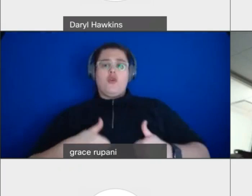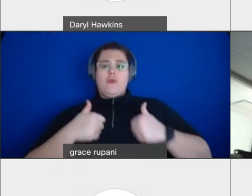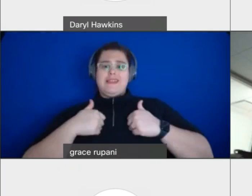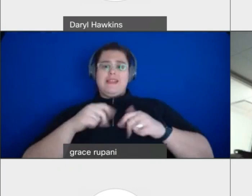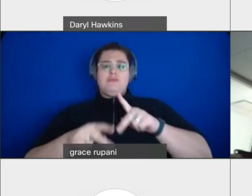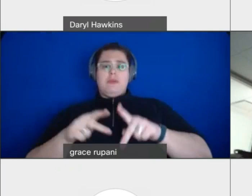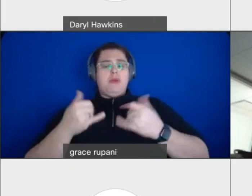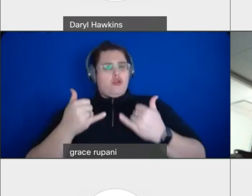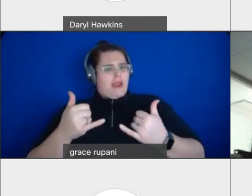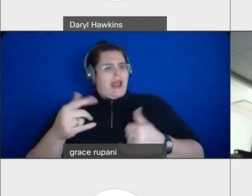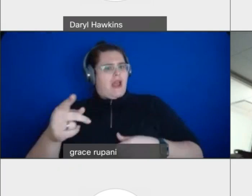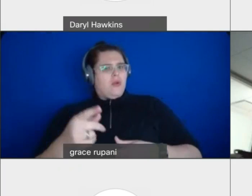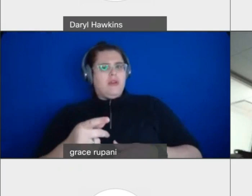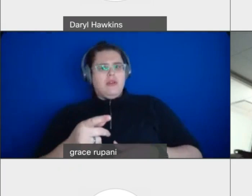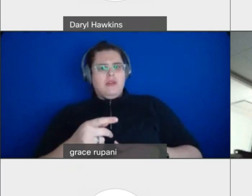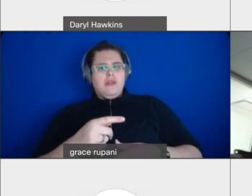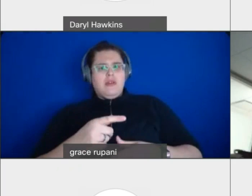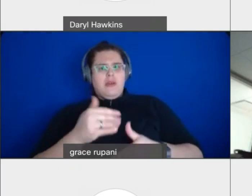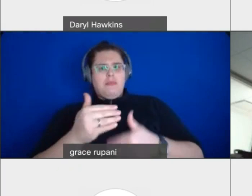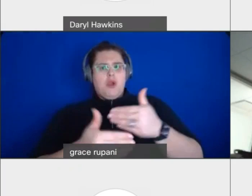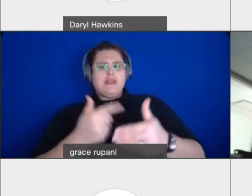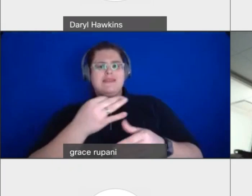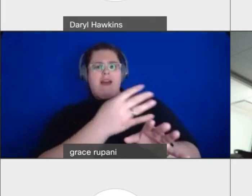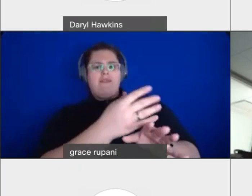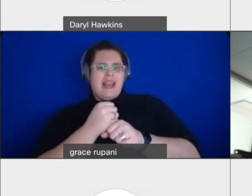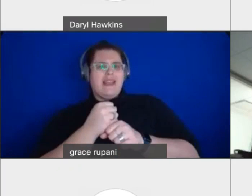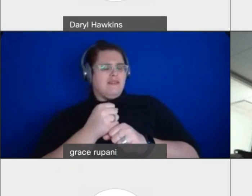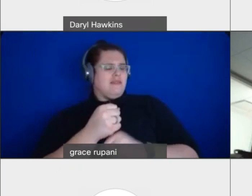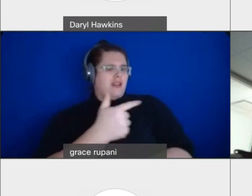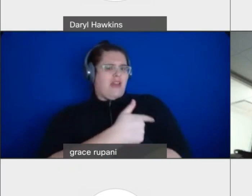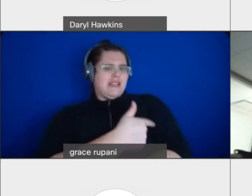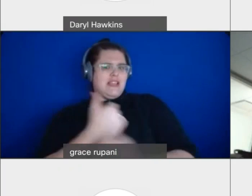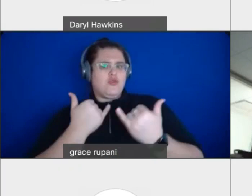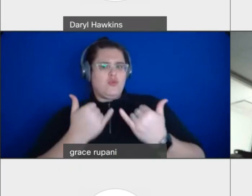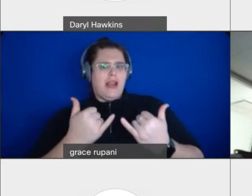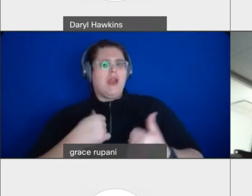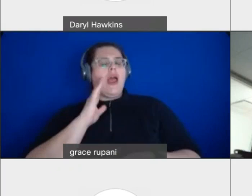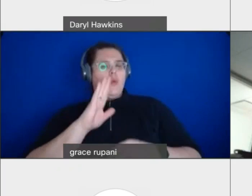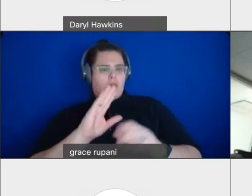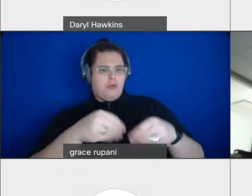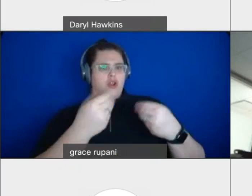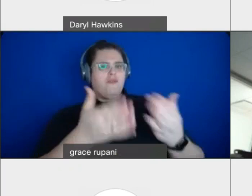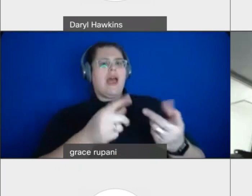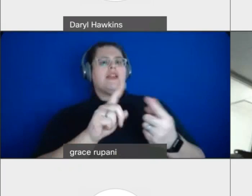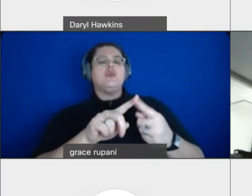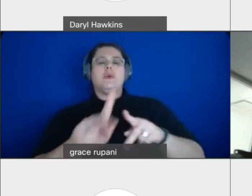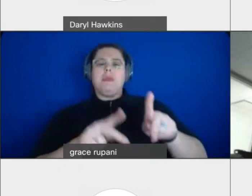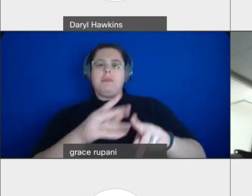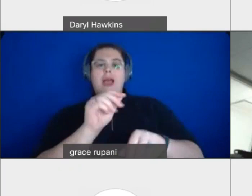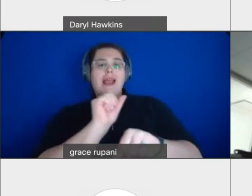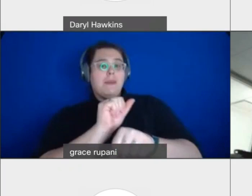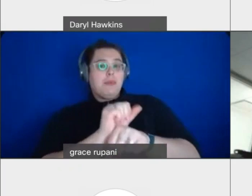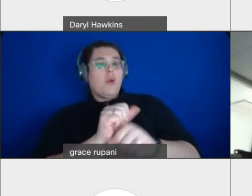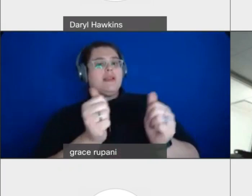of acquiring vaccines and will be able to provide them to persons and employees under our agency.